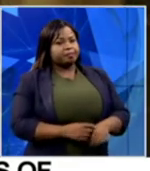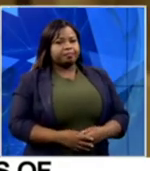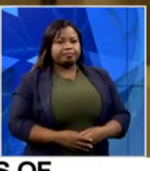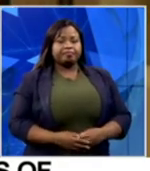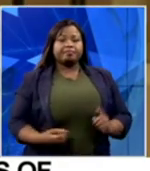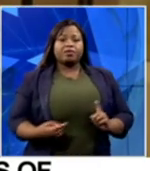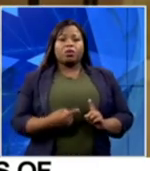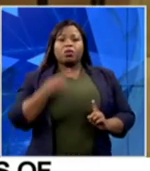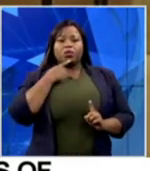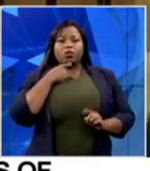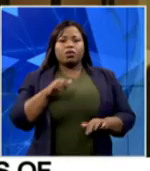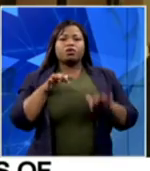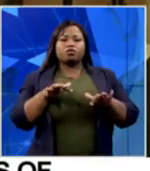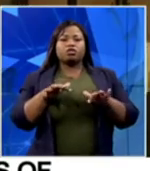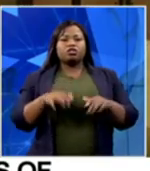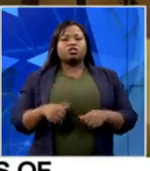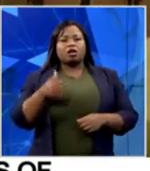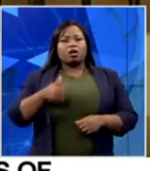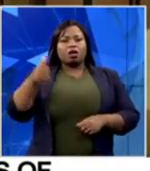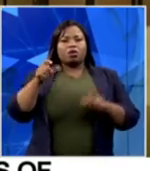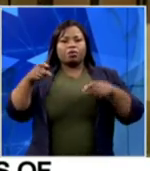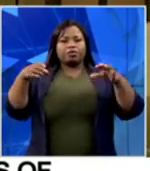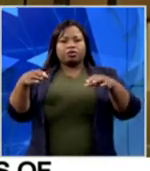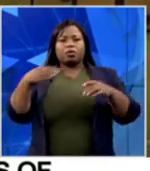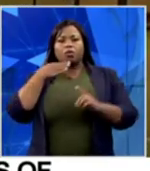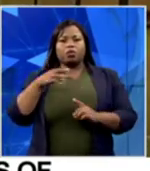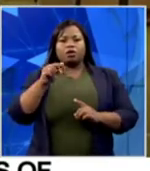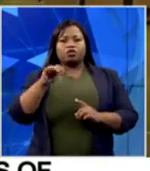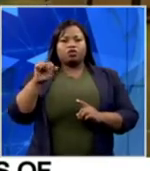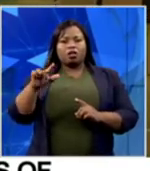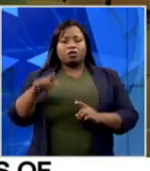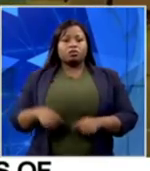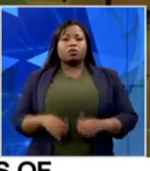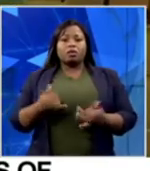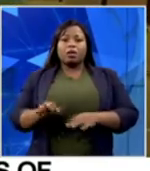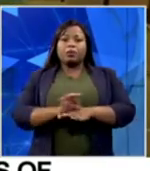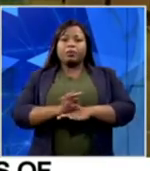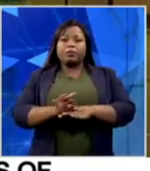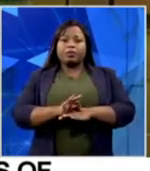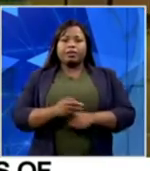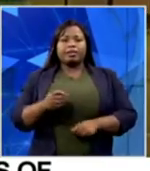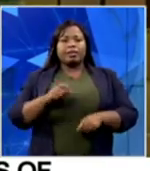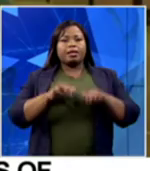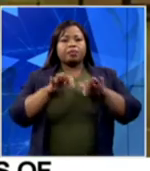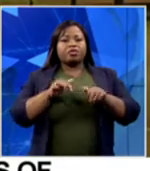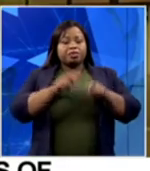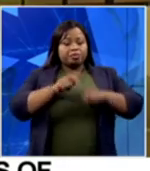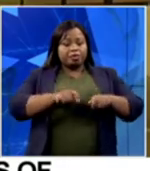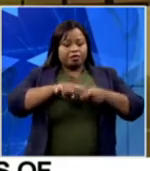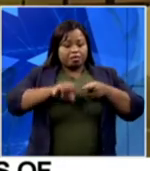the British High Commissioner, Nigel Casey. A big operation to get these people home, and